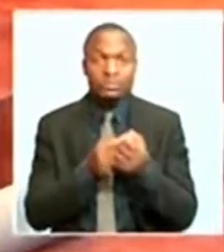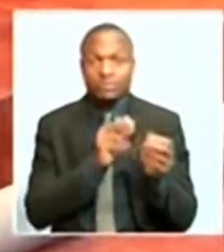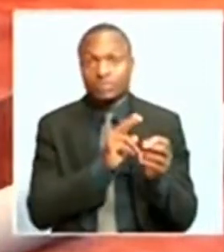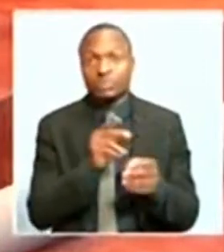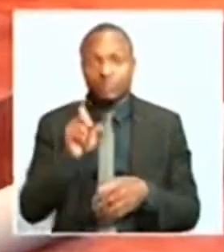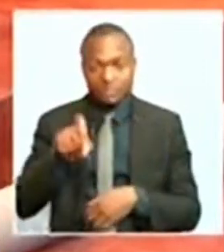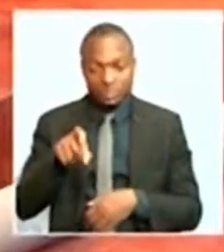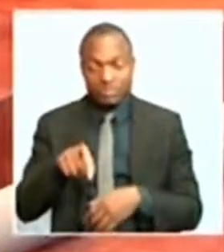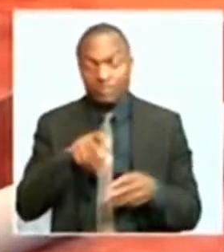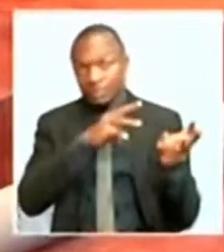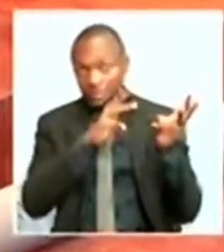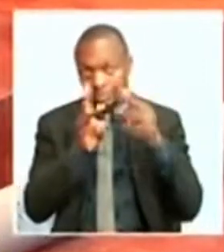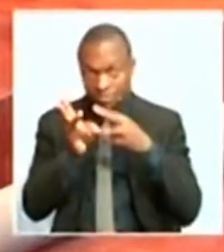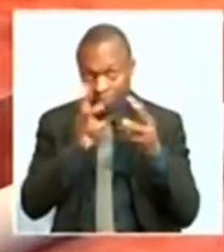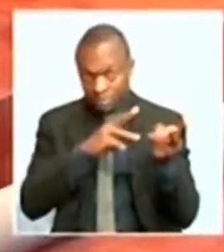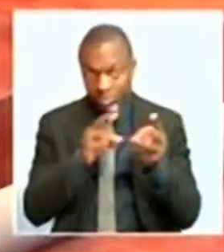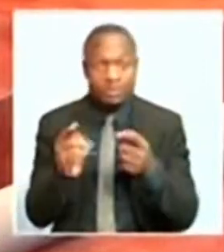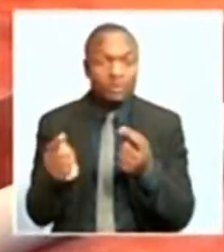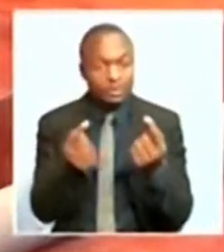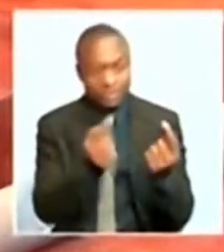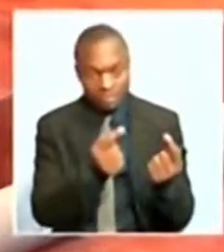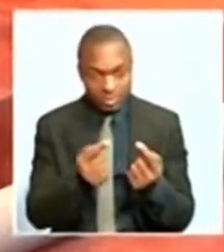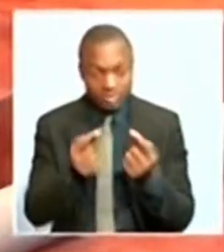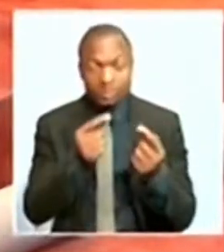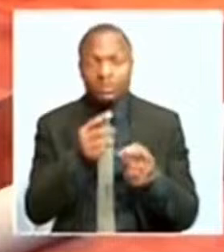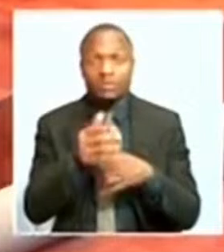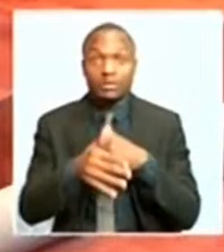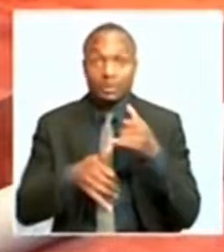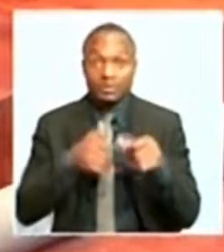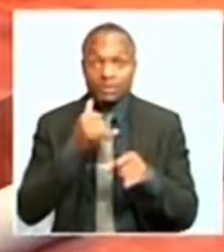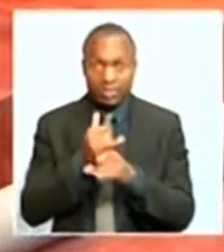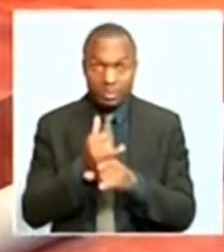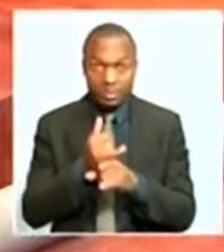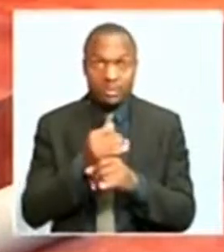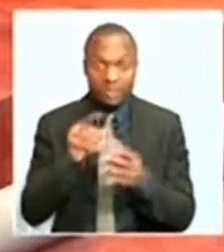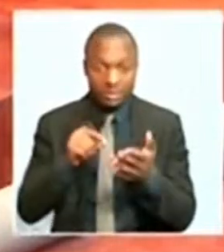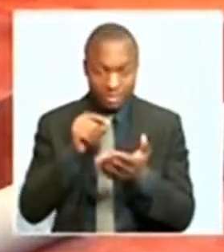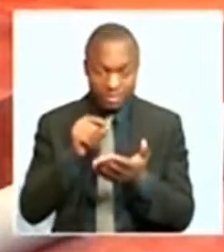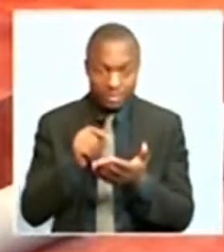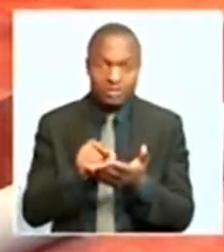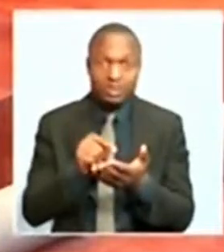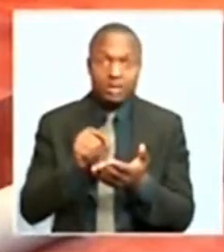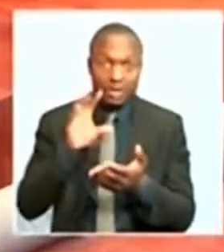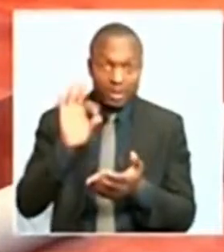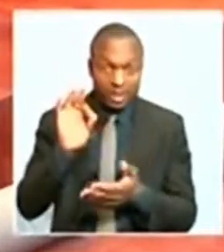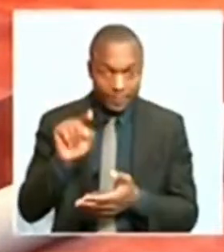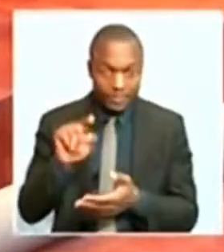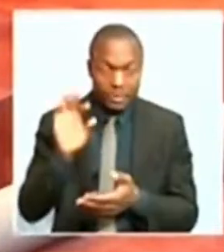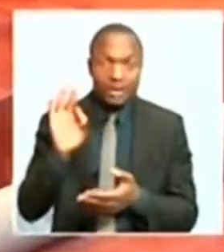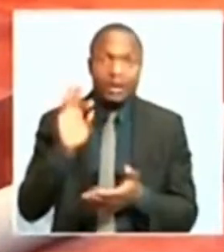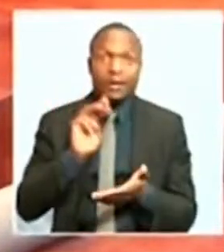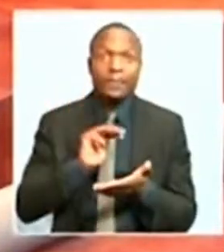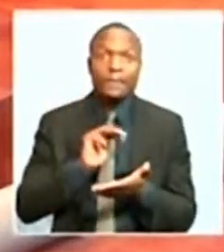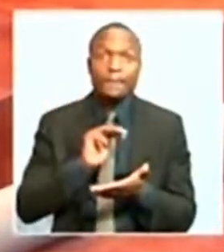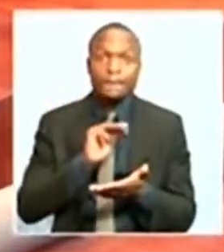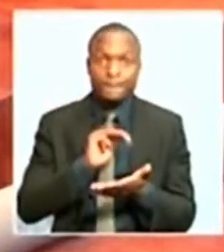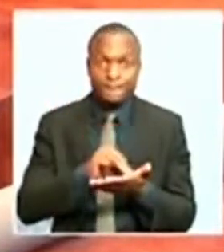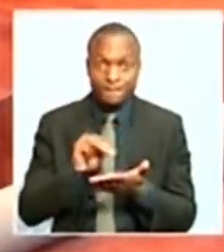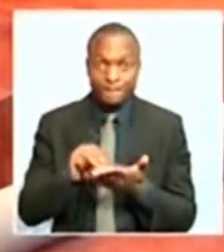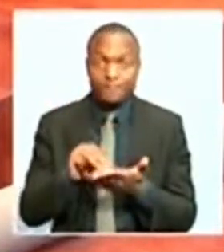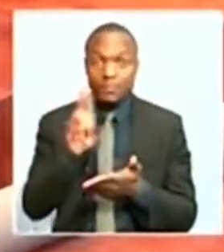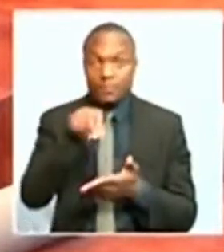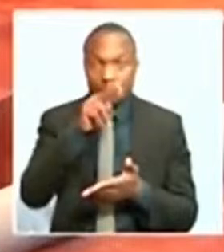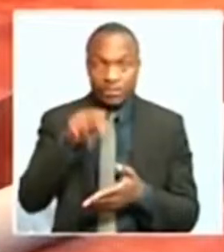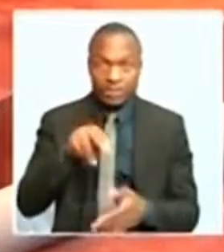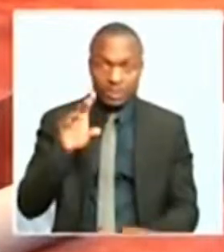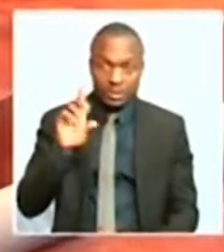events. For instance, this year we had a payout of $9.9 million under DMMU, and I think another $3